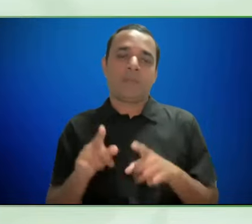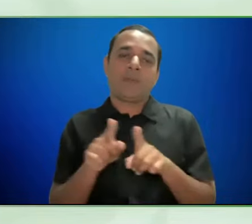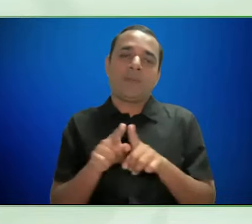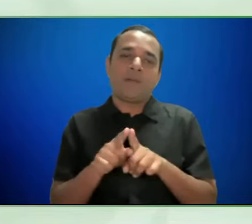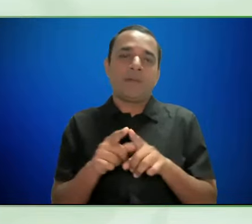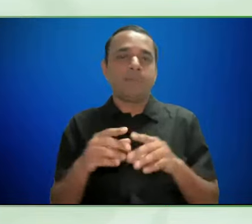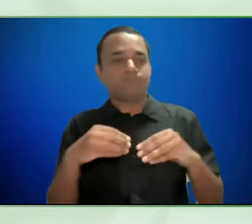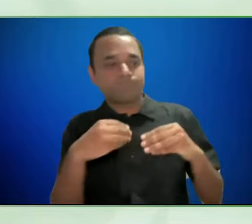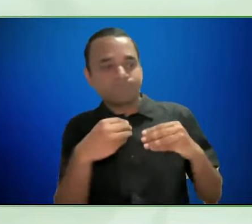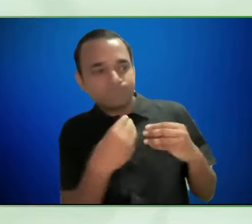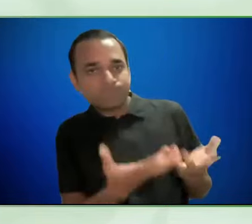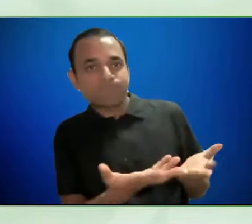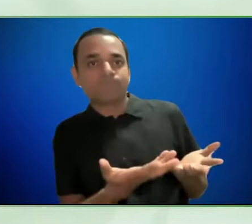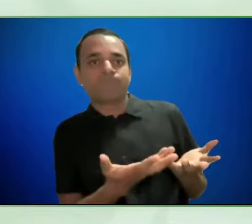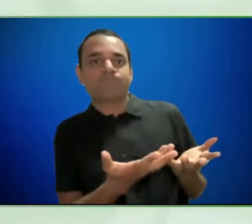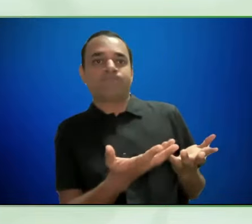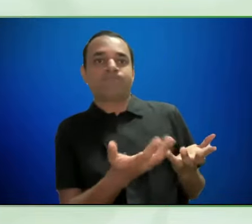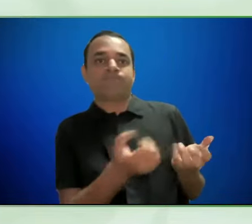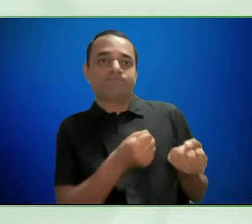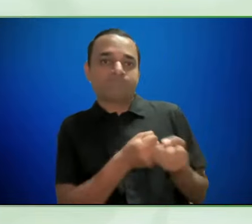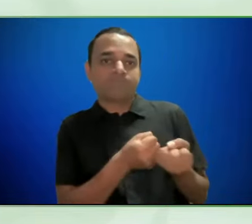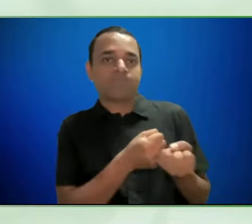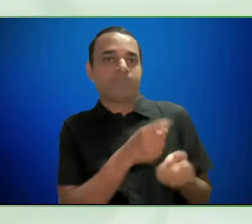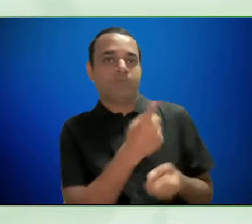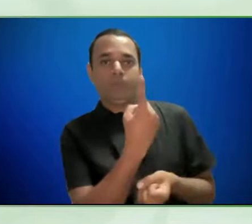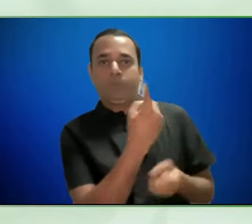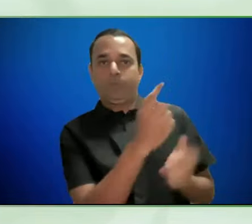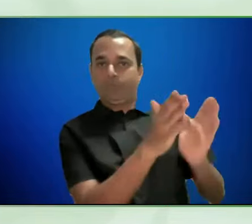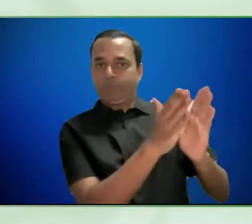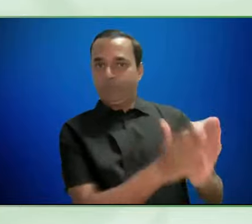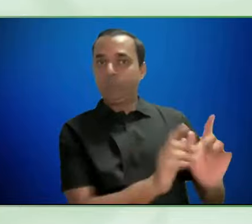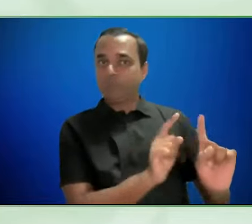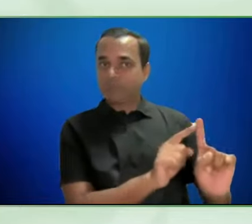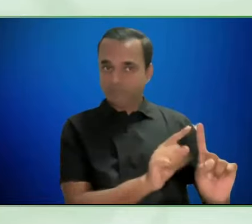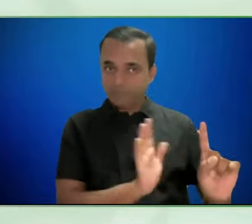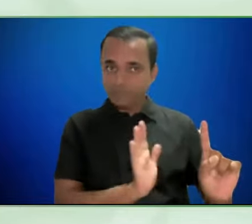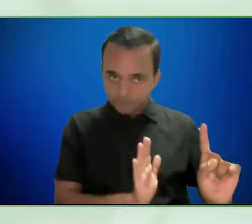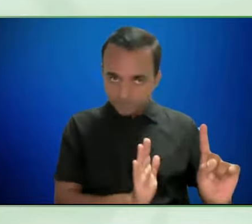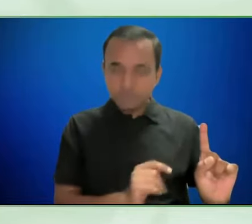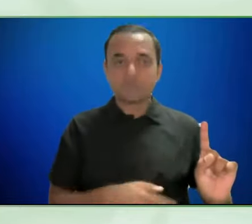resources. All that came about when Fionn was looking